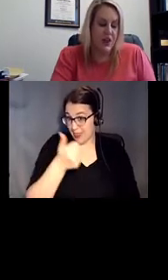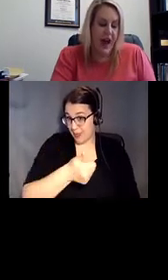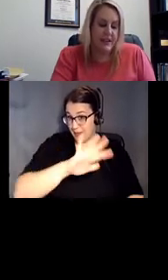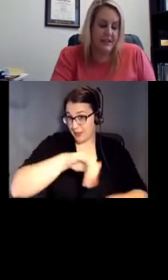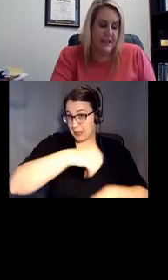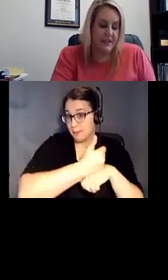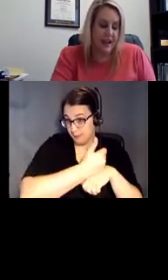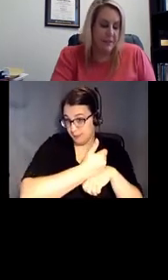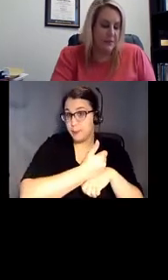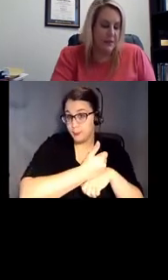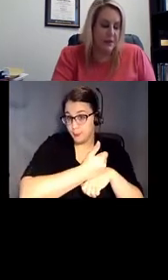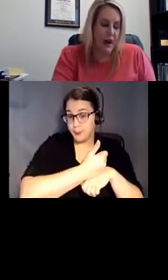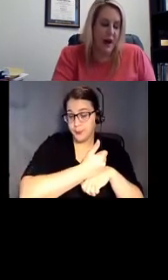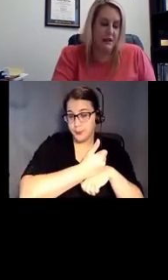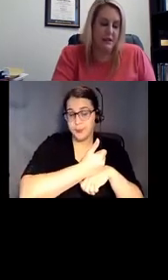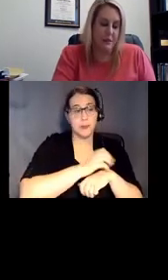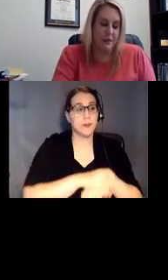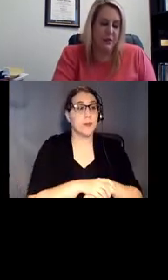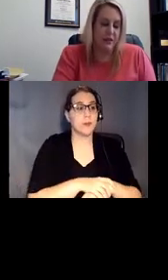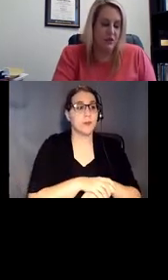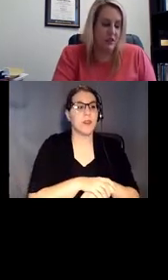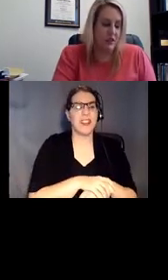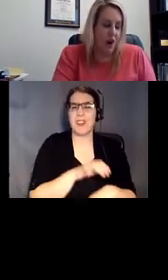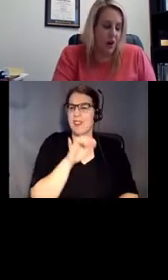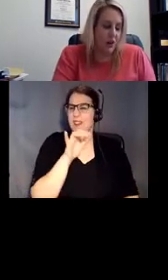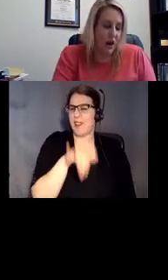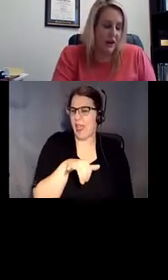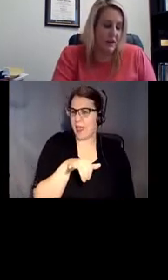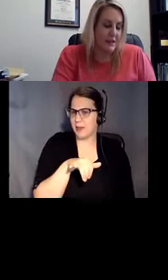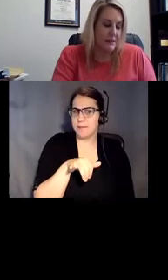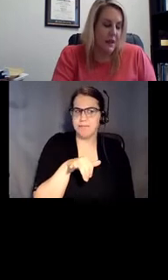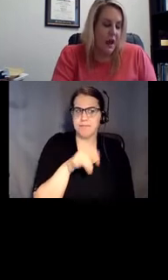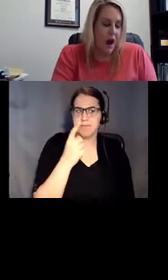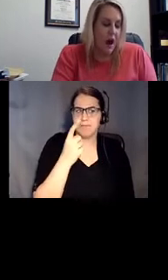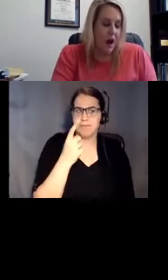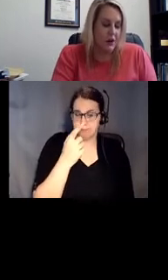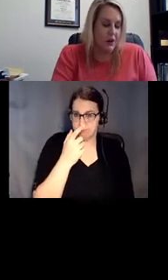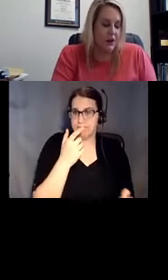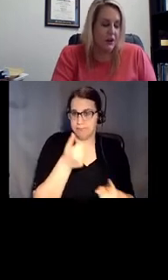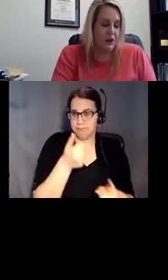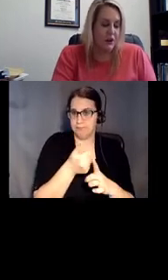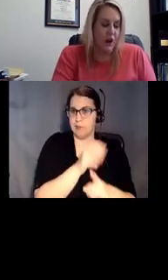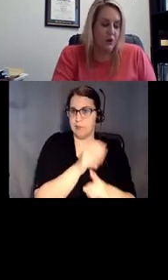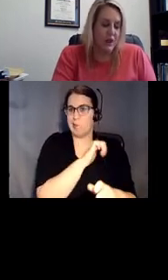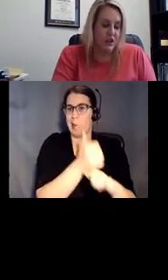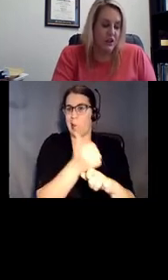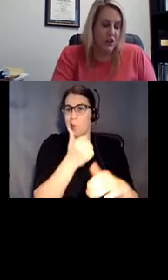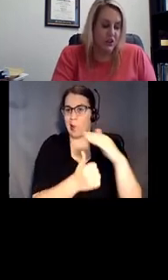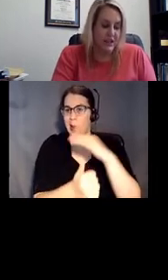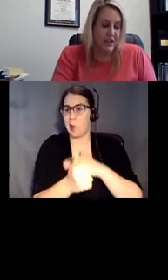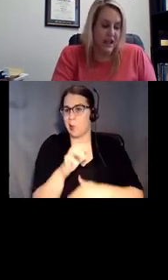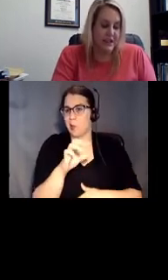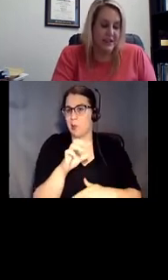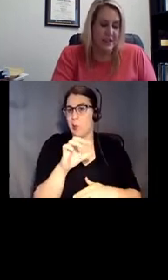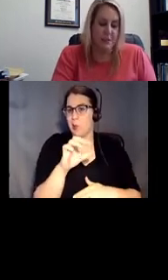So this type of supplemental needs trust is authorized under Code